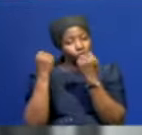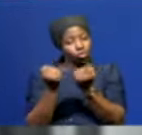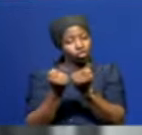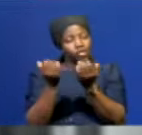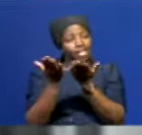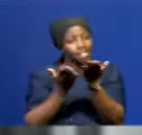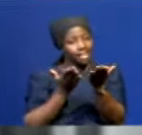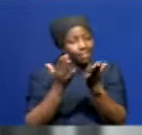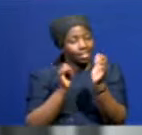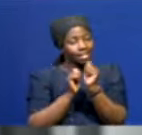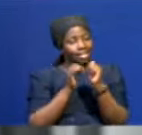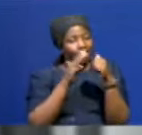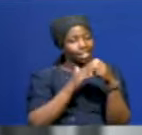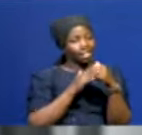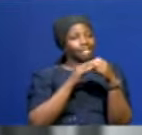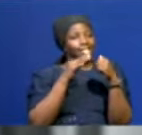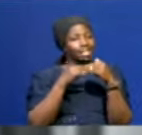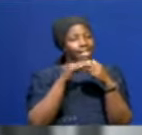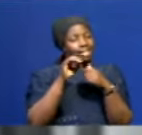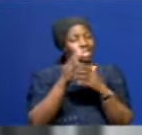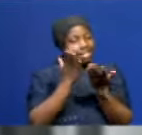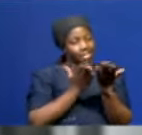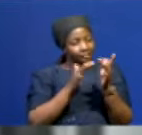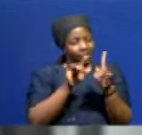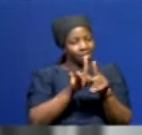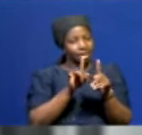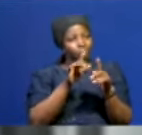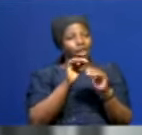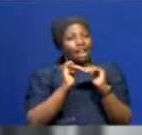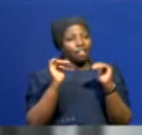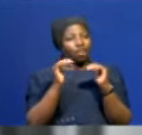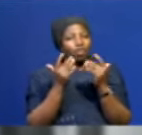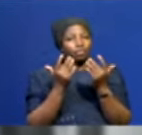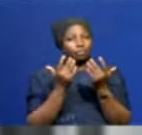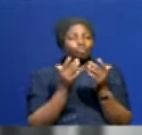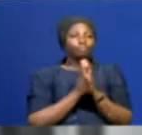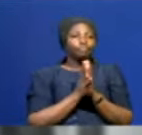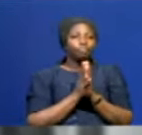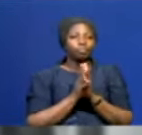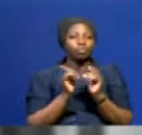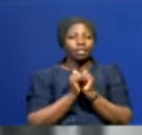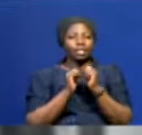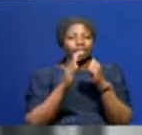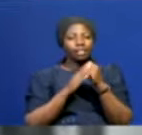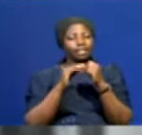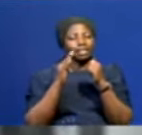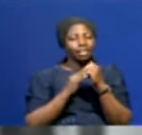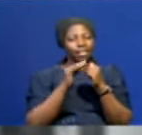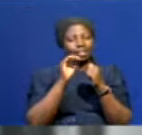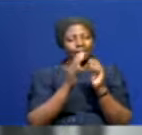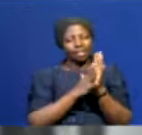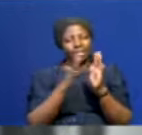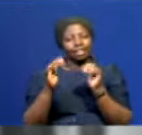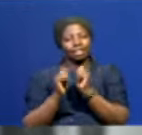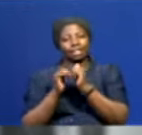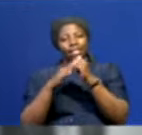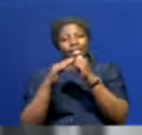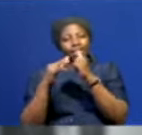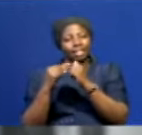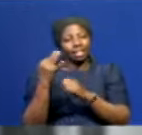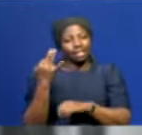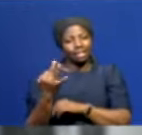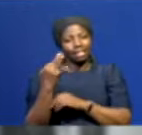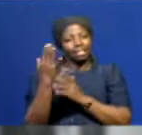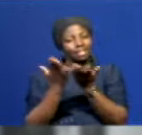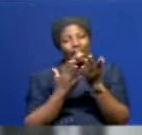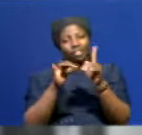in 1980, serving in the same capacity. While in 1980 to 1983, he